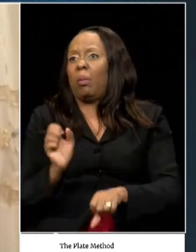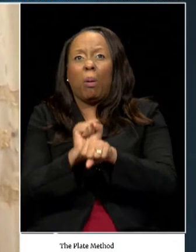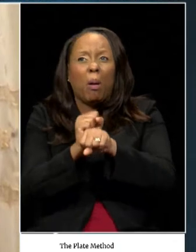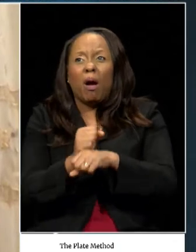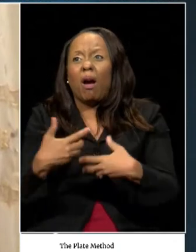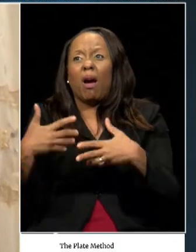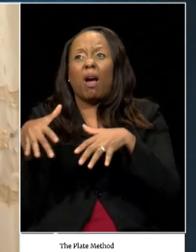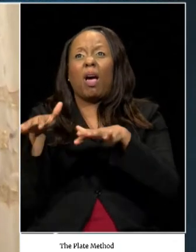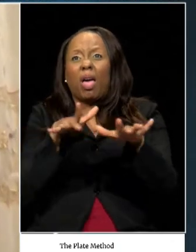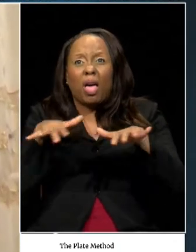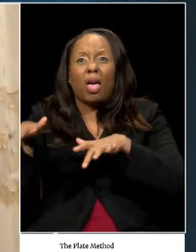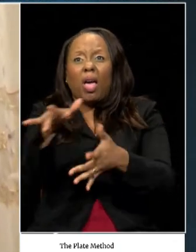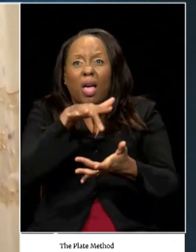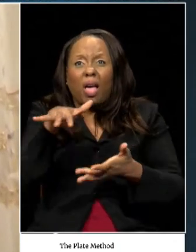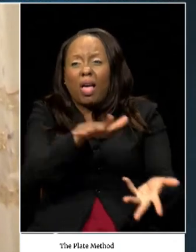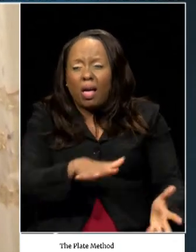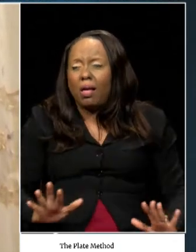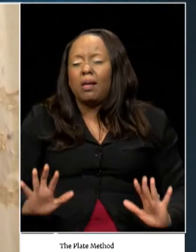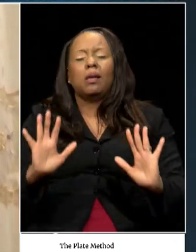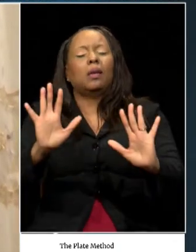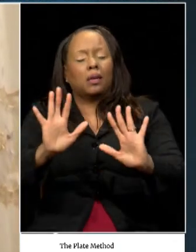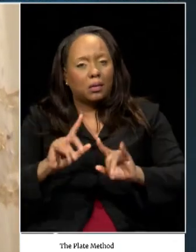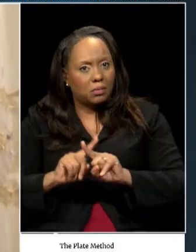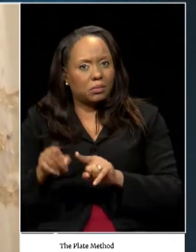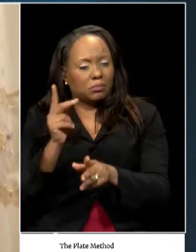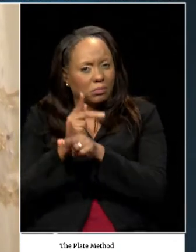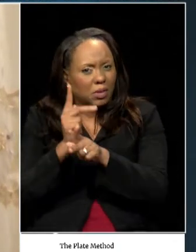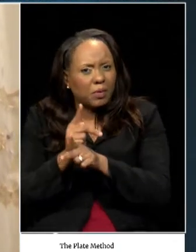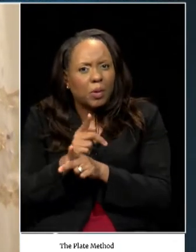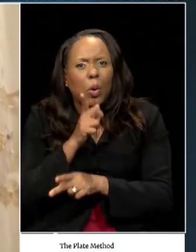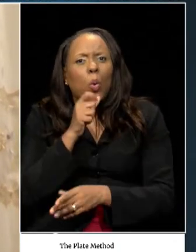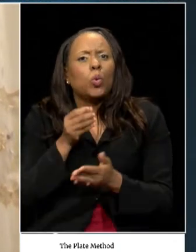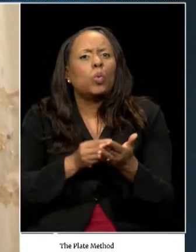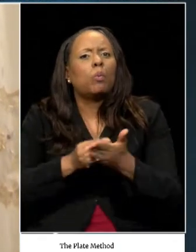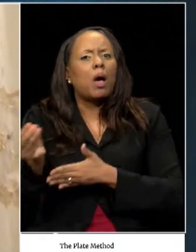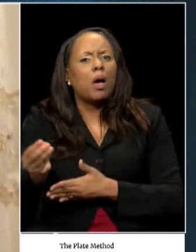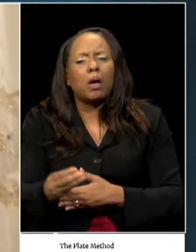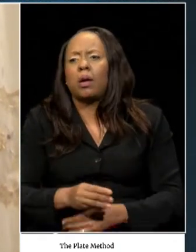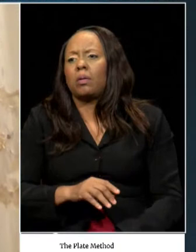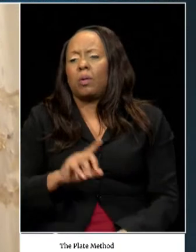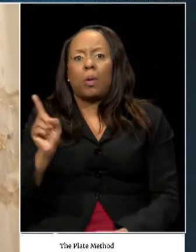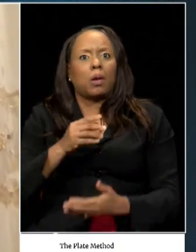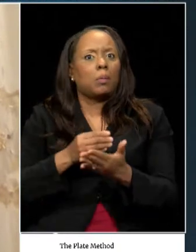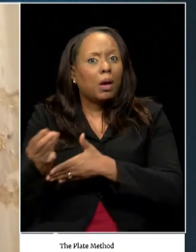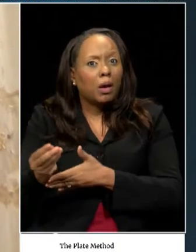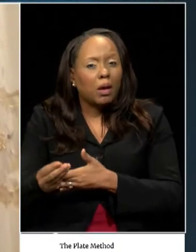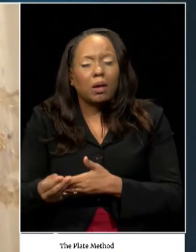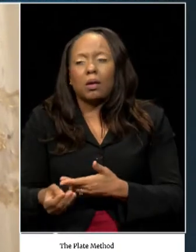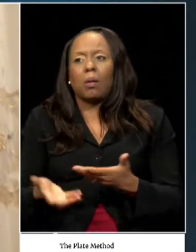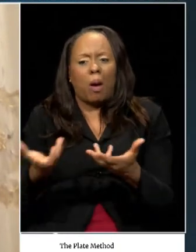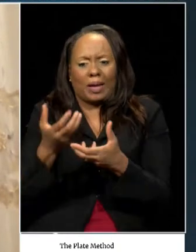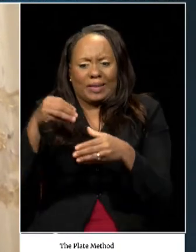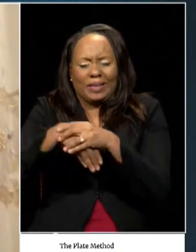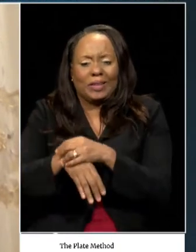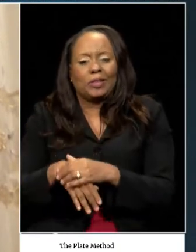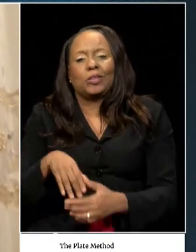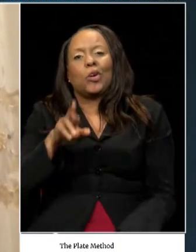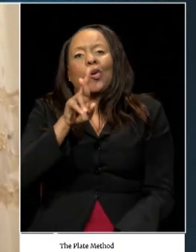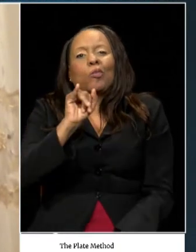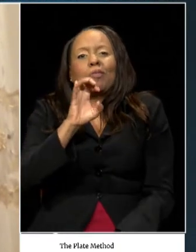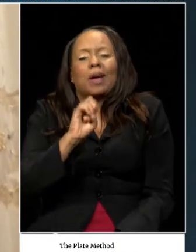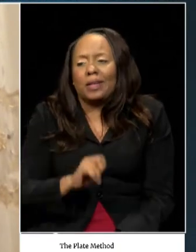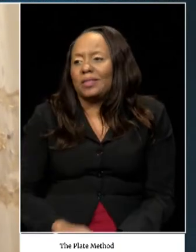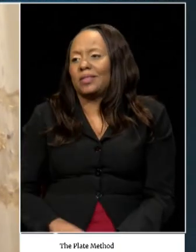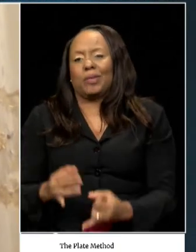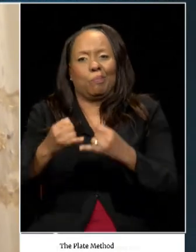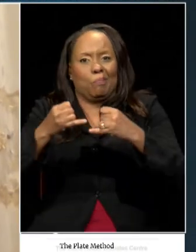have to be mindful of the source that you buy your food from. What's in the food? You know, are you having rice and pie and all these